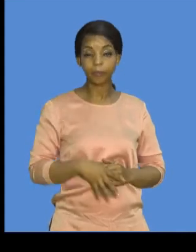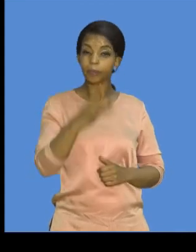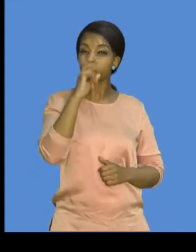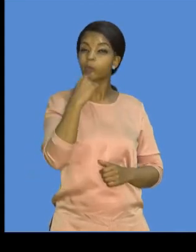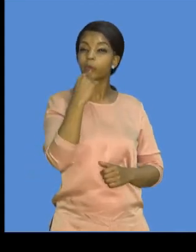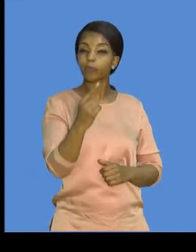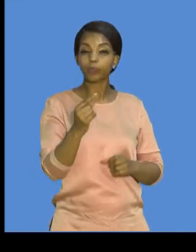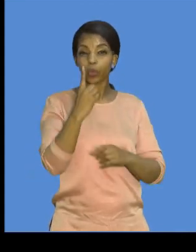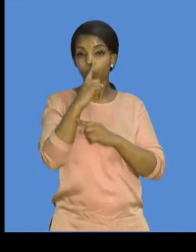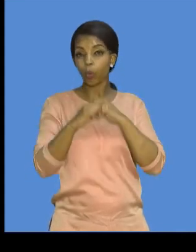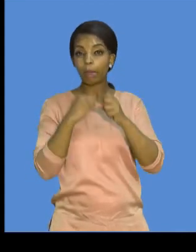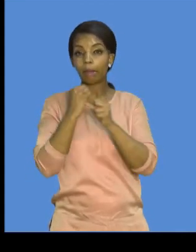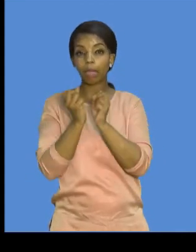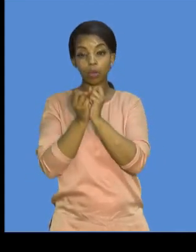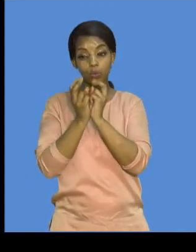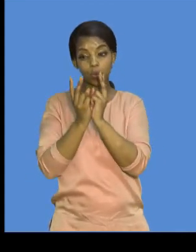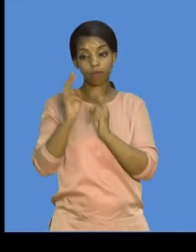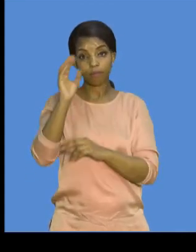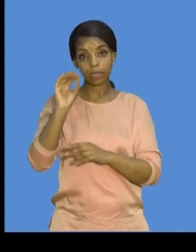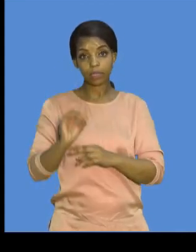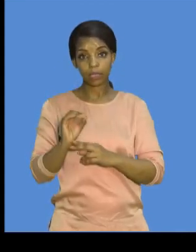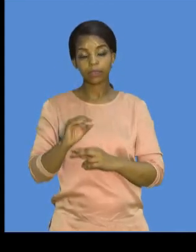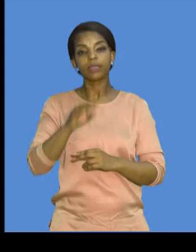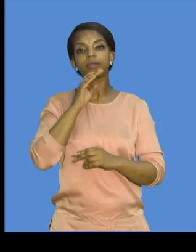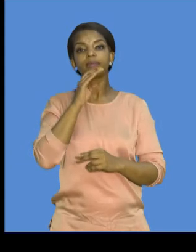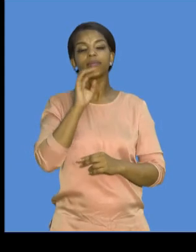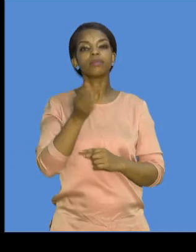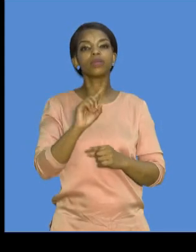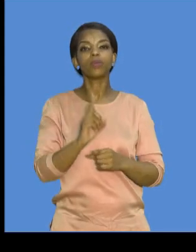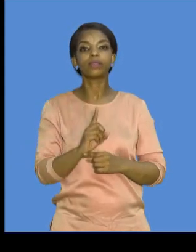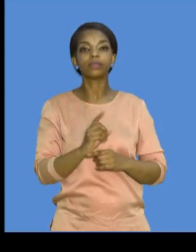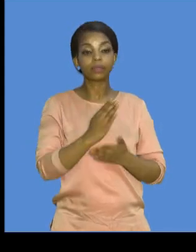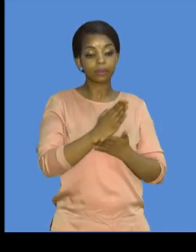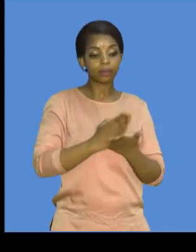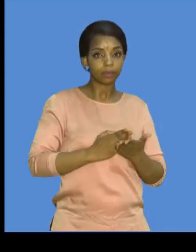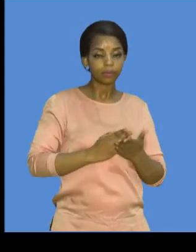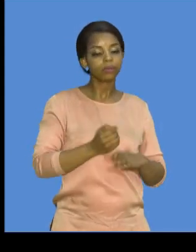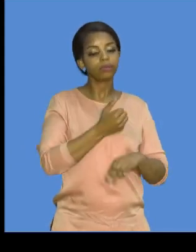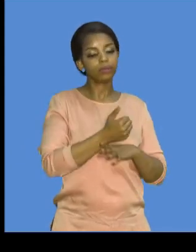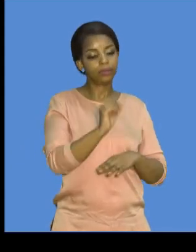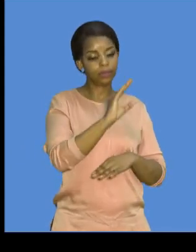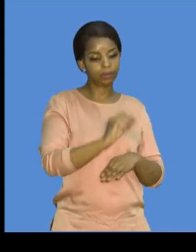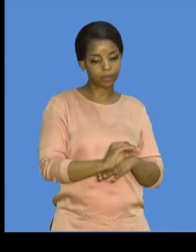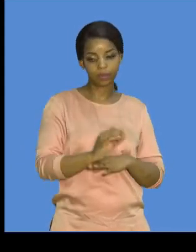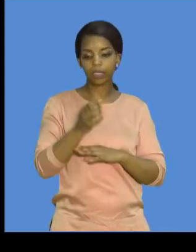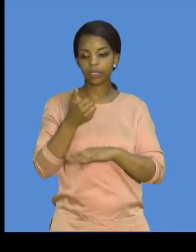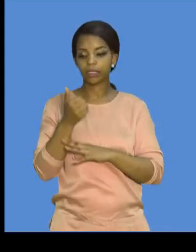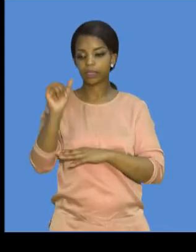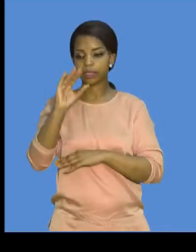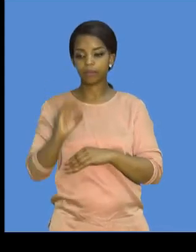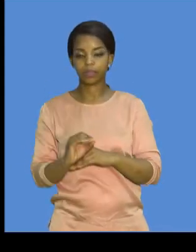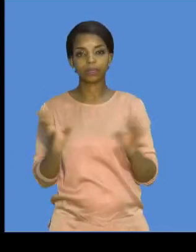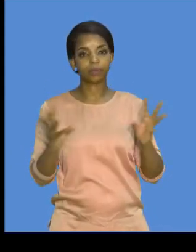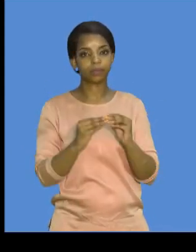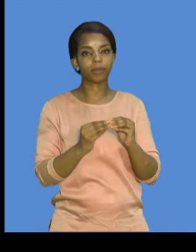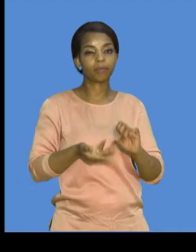compounded semi-annually, it would mean that the 12% is divided into 2 in a year. So I give you